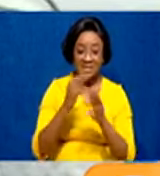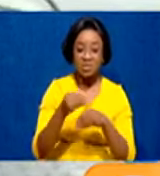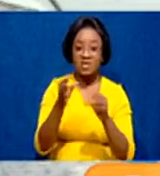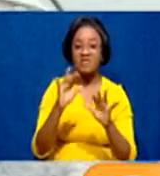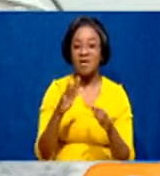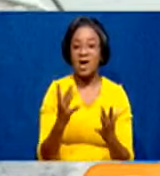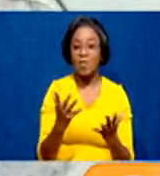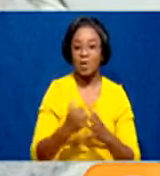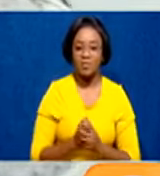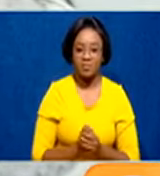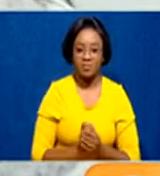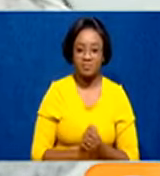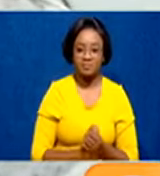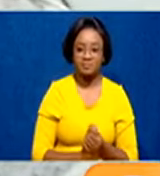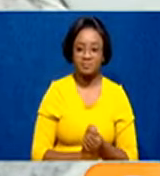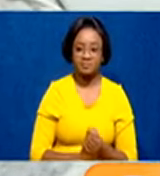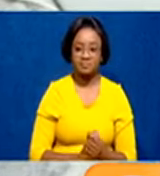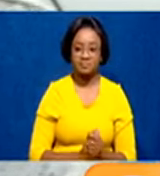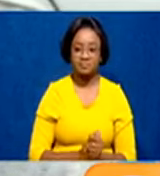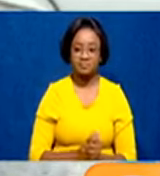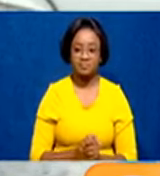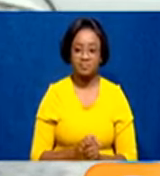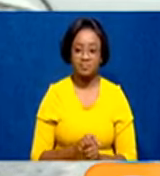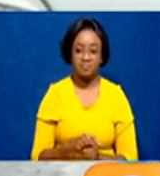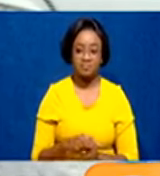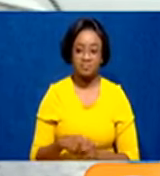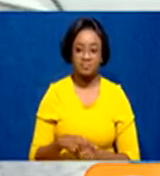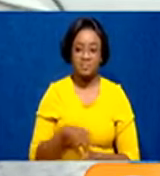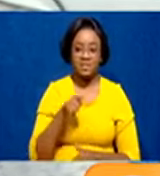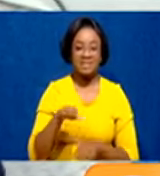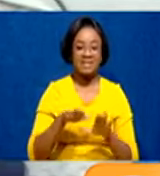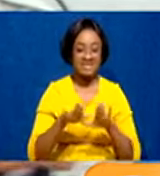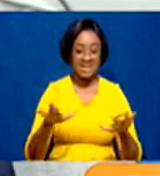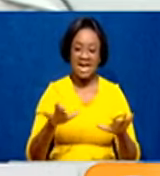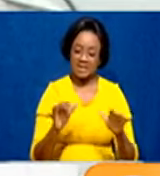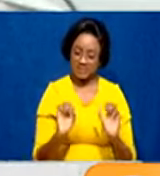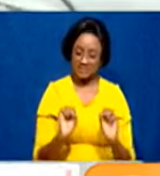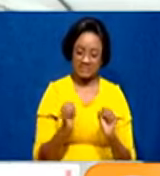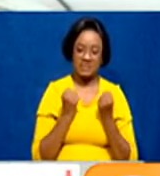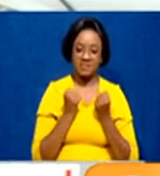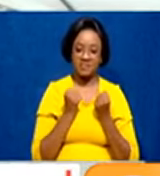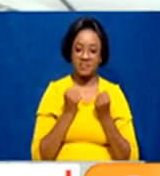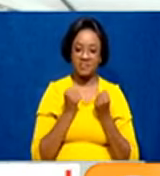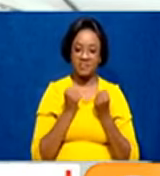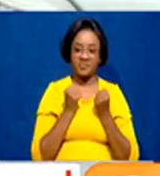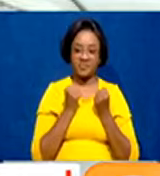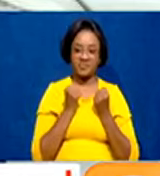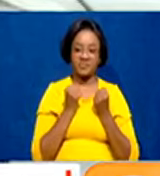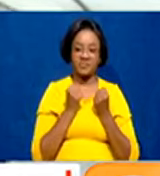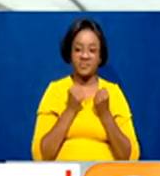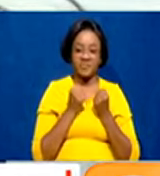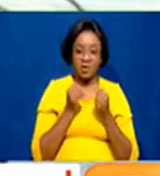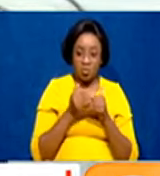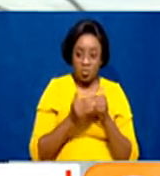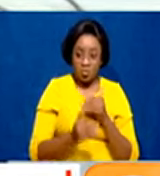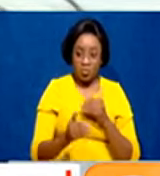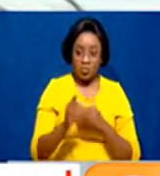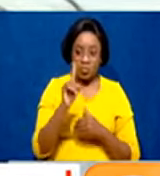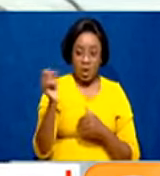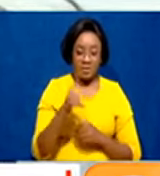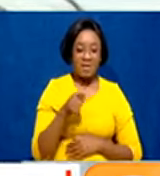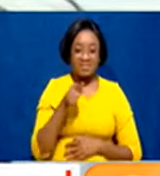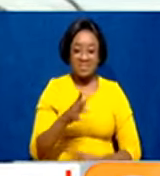is safe. That nothing will happen between now and whatever, because she has to... And 1 month. And 1 month. The land is safe in